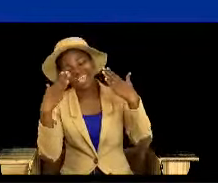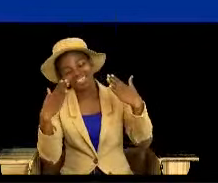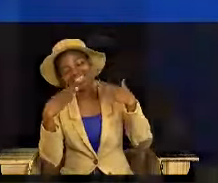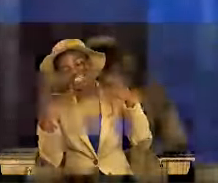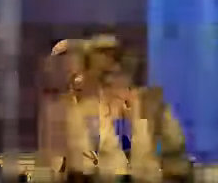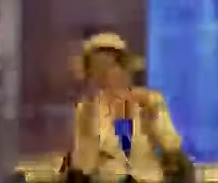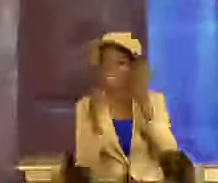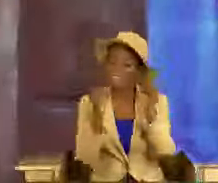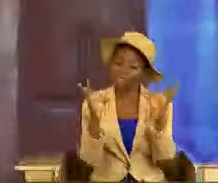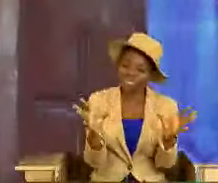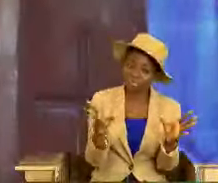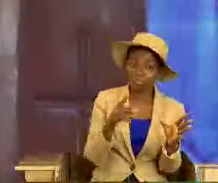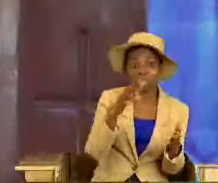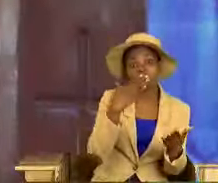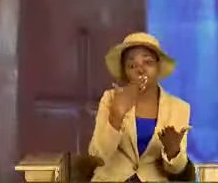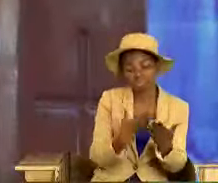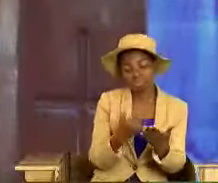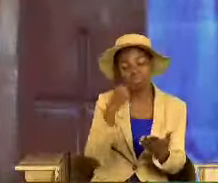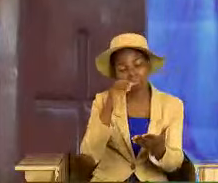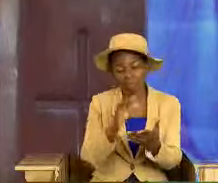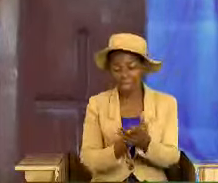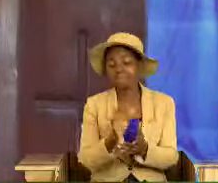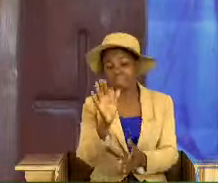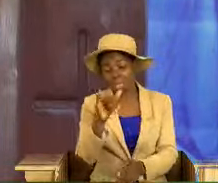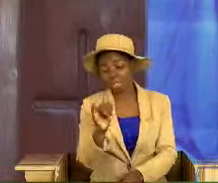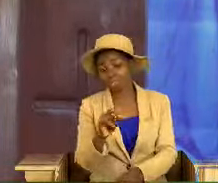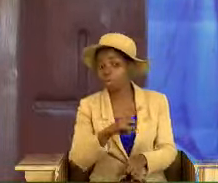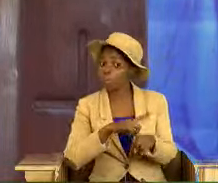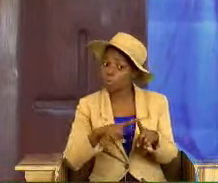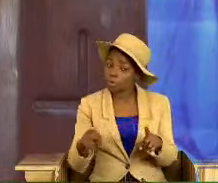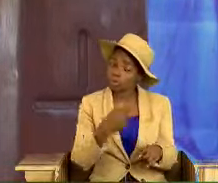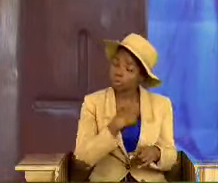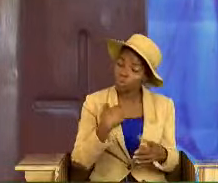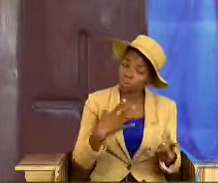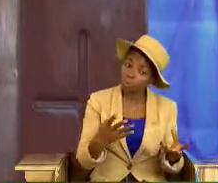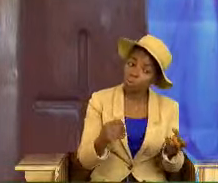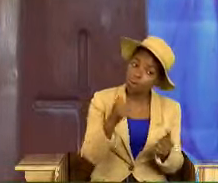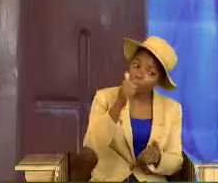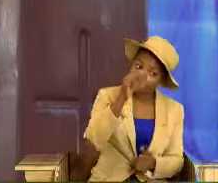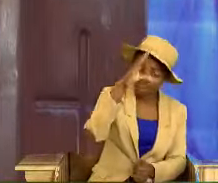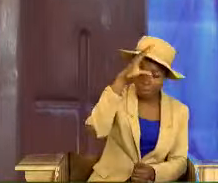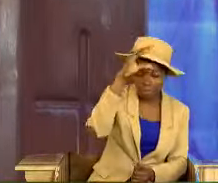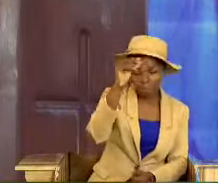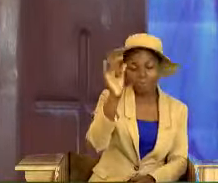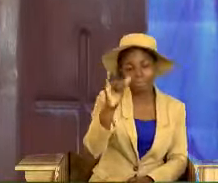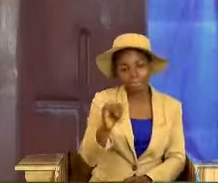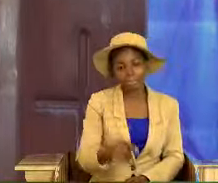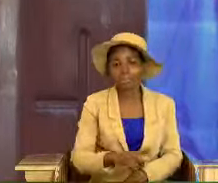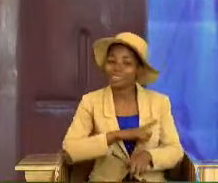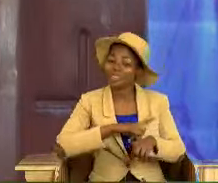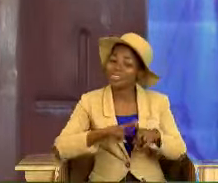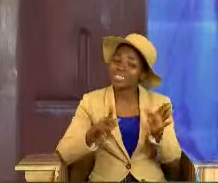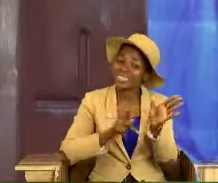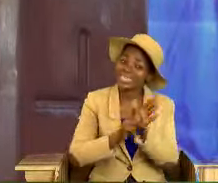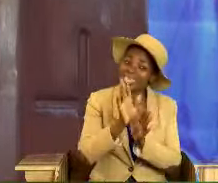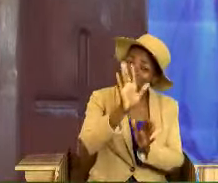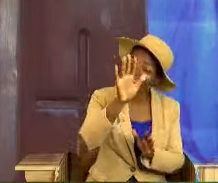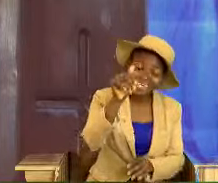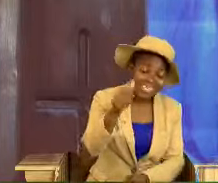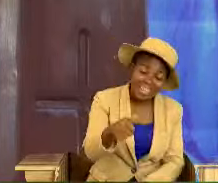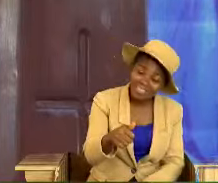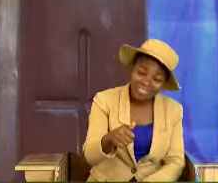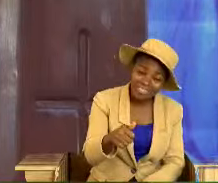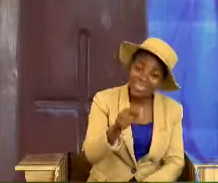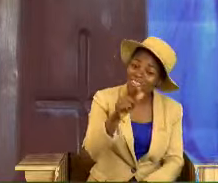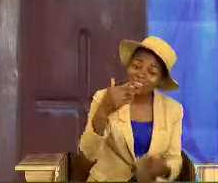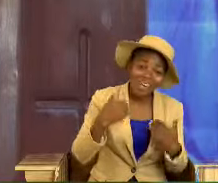much a good wife but you want a boy but don't kill yourself